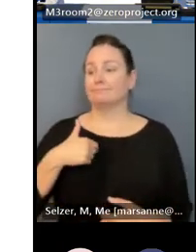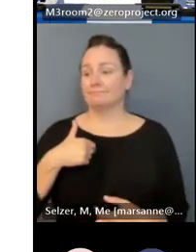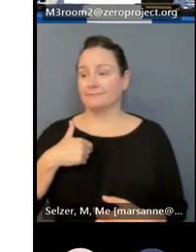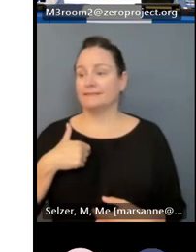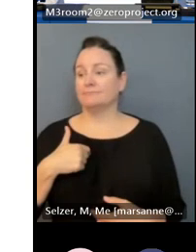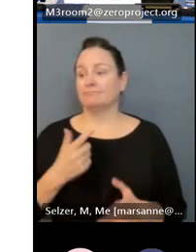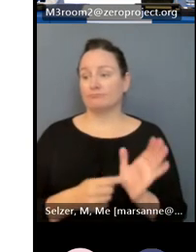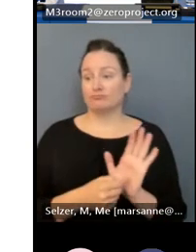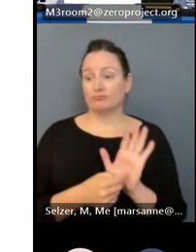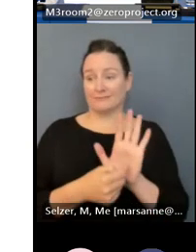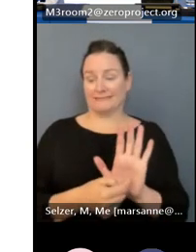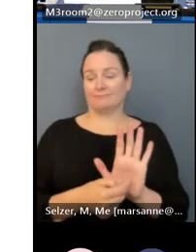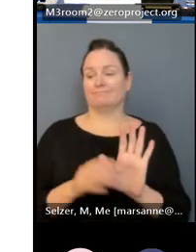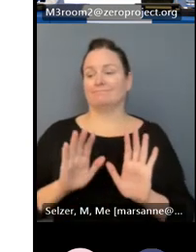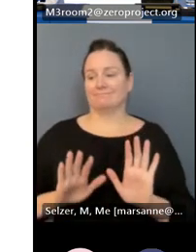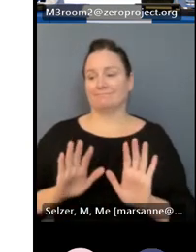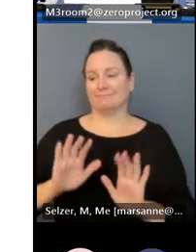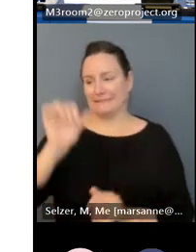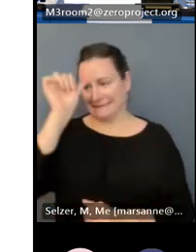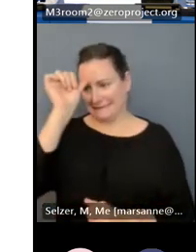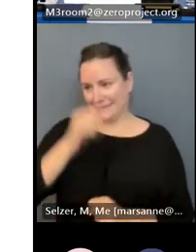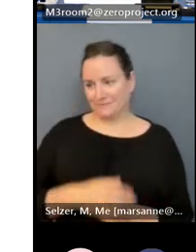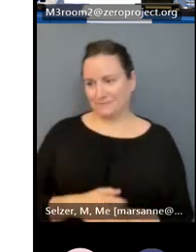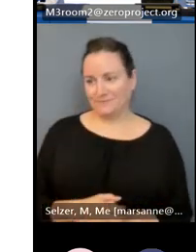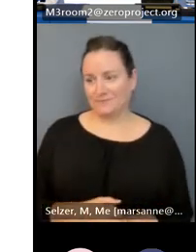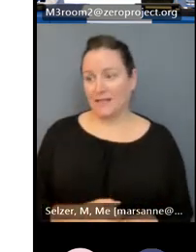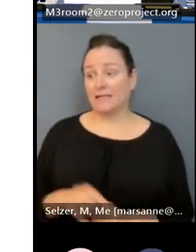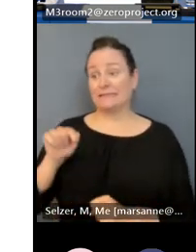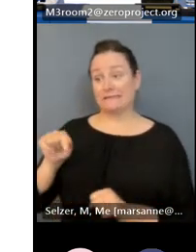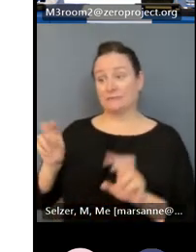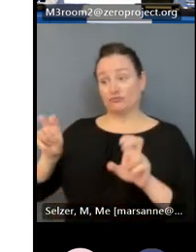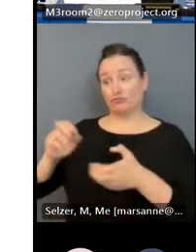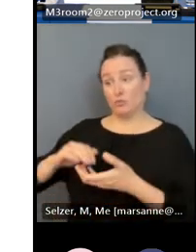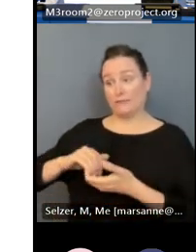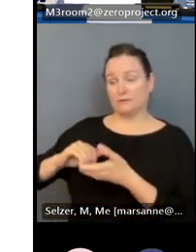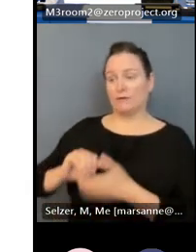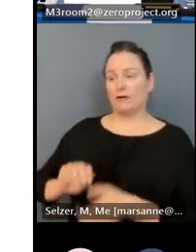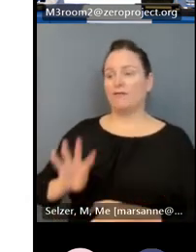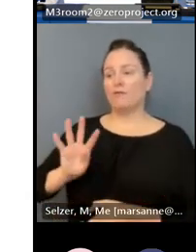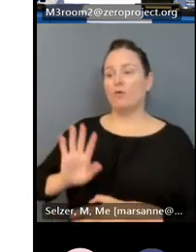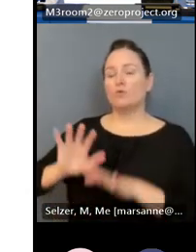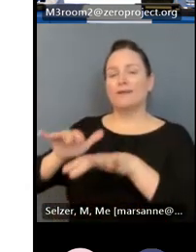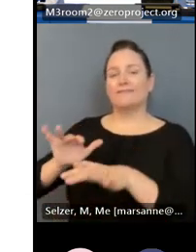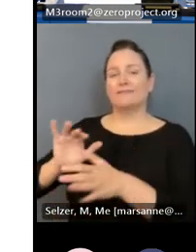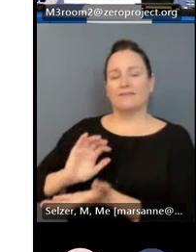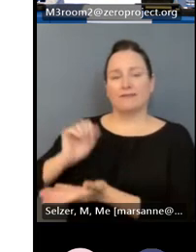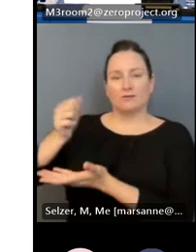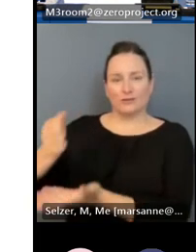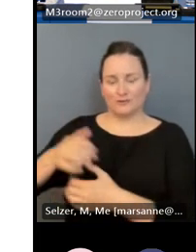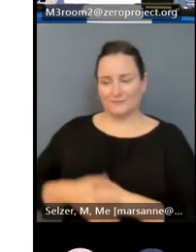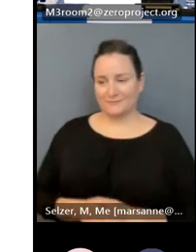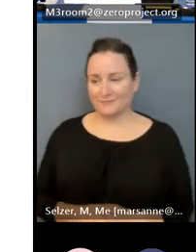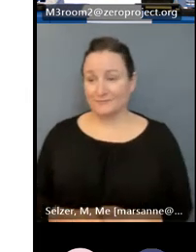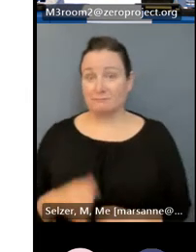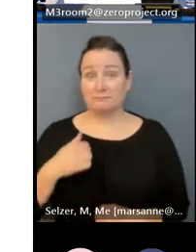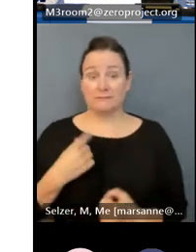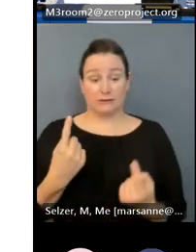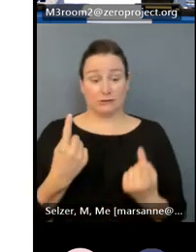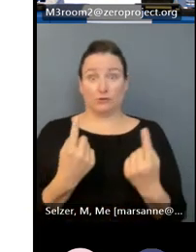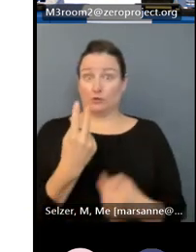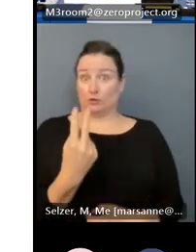and physically in the room with you all are two teammates of mine, Tiravi MG, fondly known as Ravi